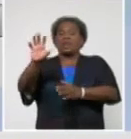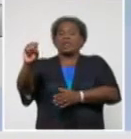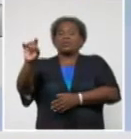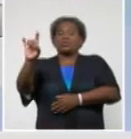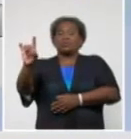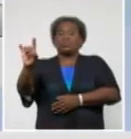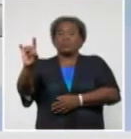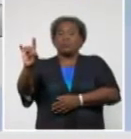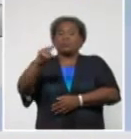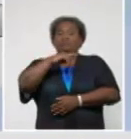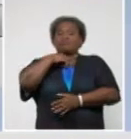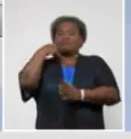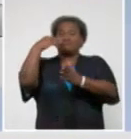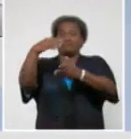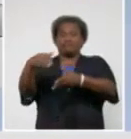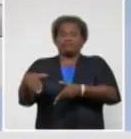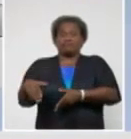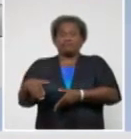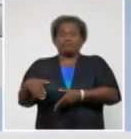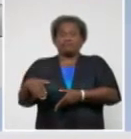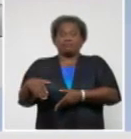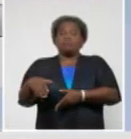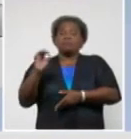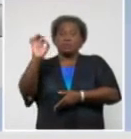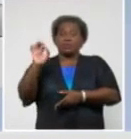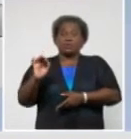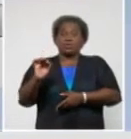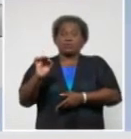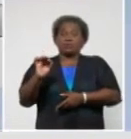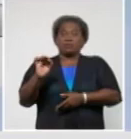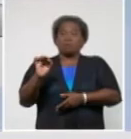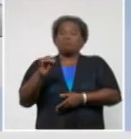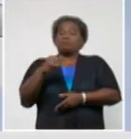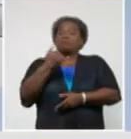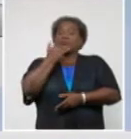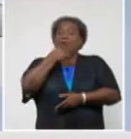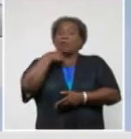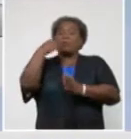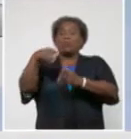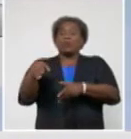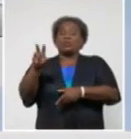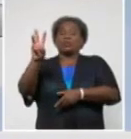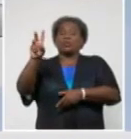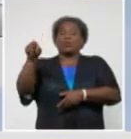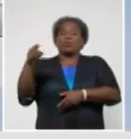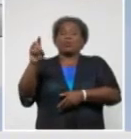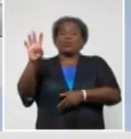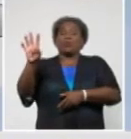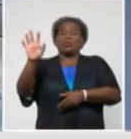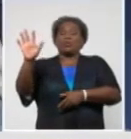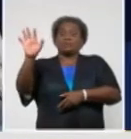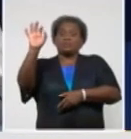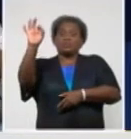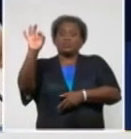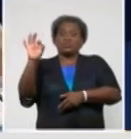3,612 people died of the virus yesterday, for a death toll in the Americas of